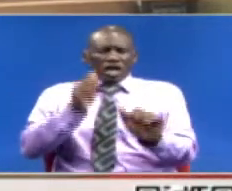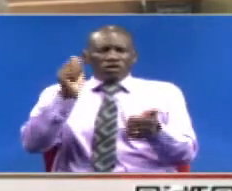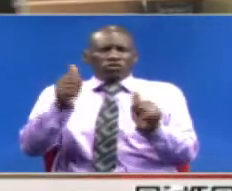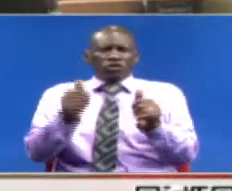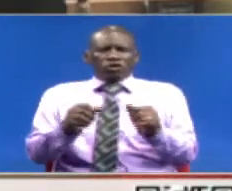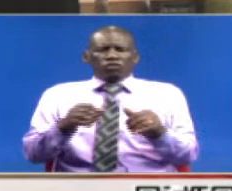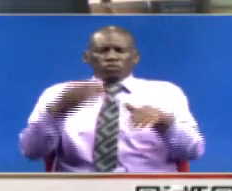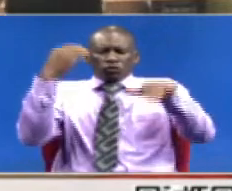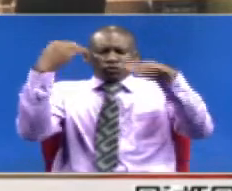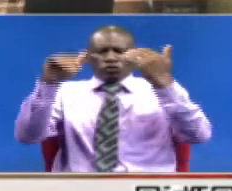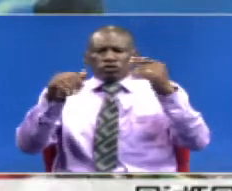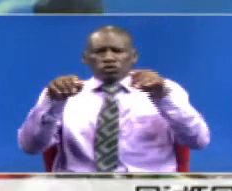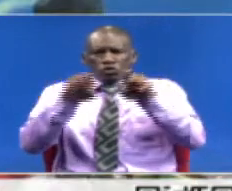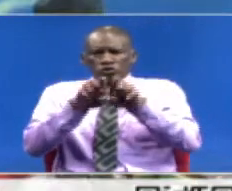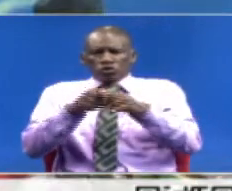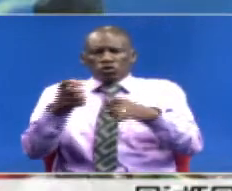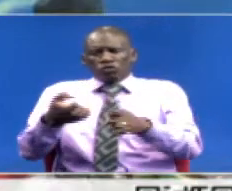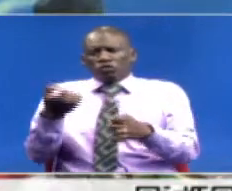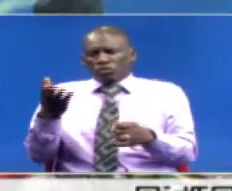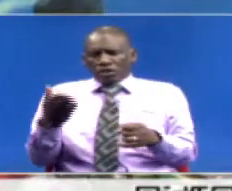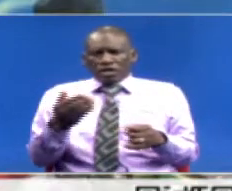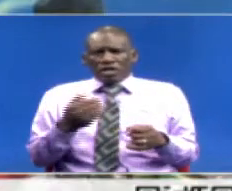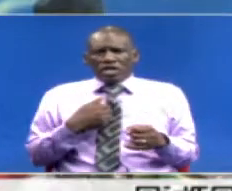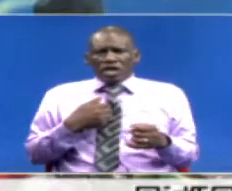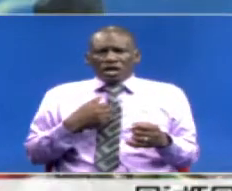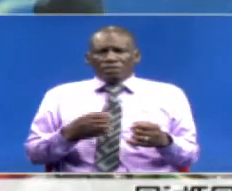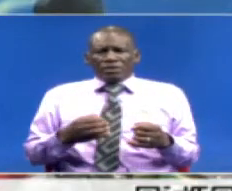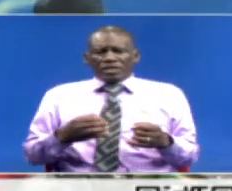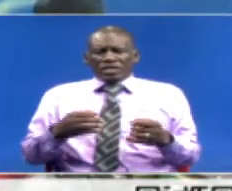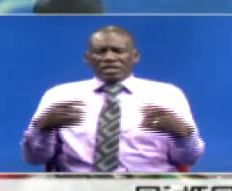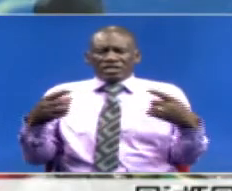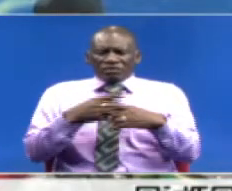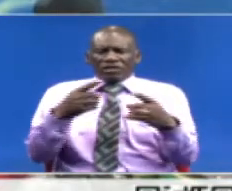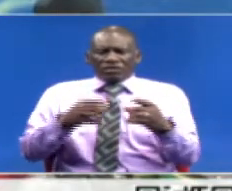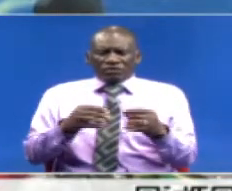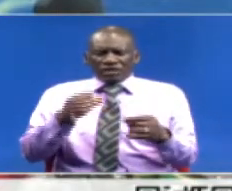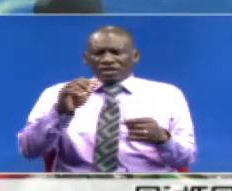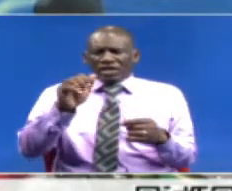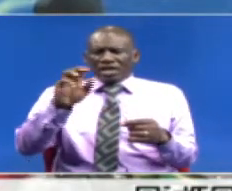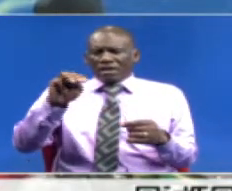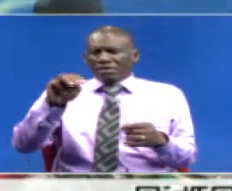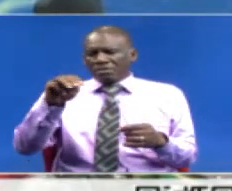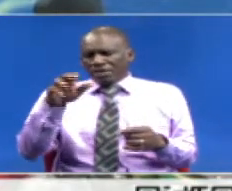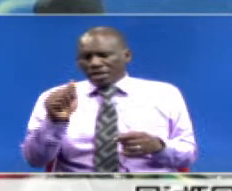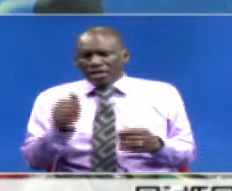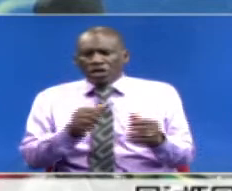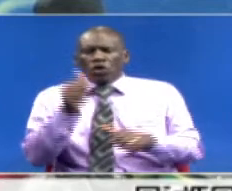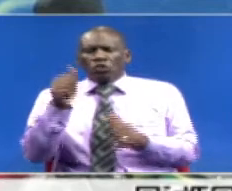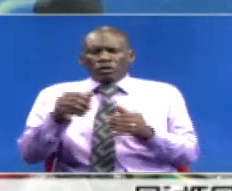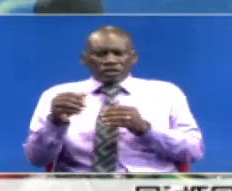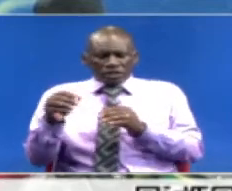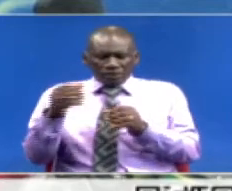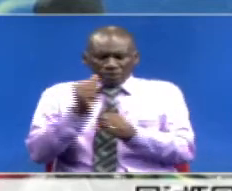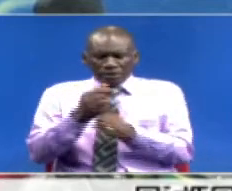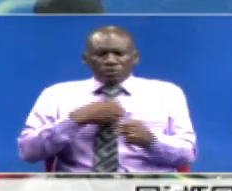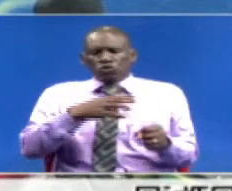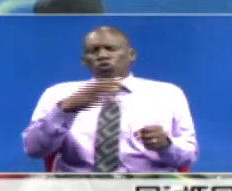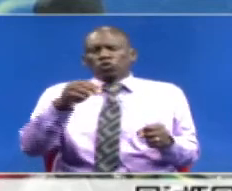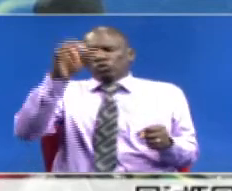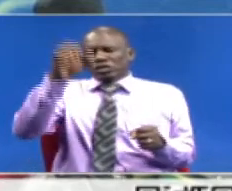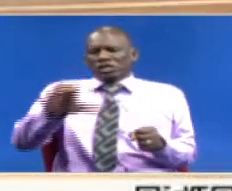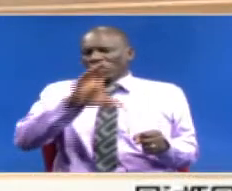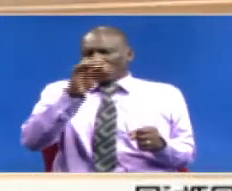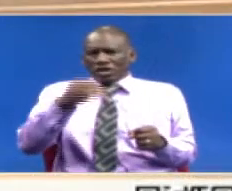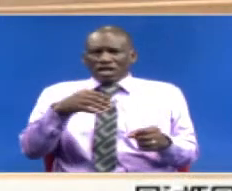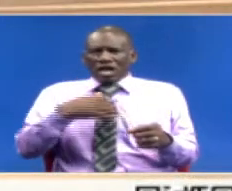professional pia. Kutoka hapo nimekuwa kwa mixed martial arts MMA. Hiyo ndio imenipeleka South Africa, hiyo ndio imenipeleka